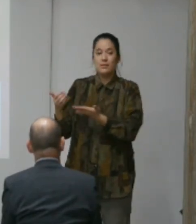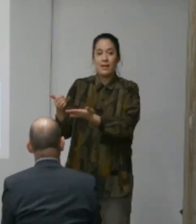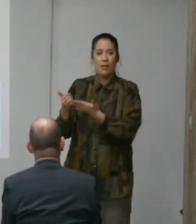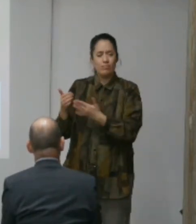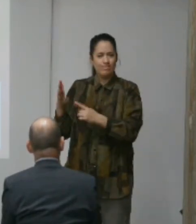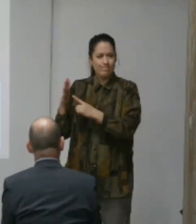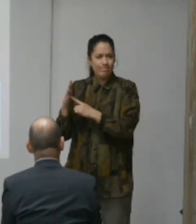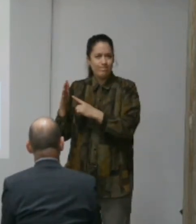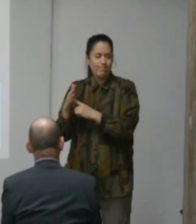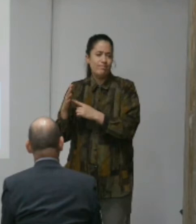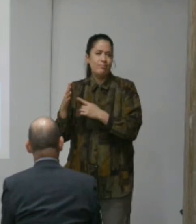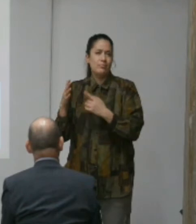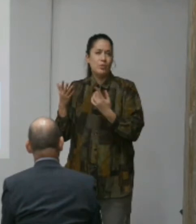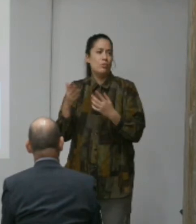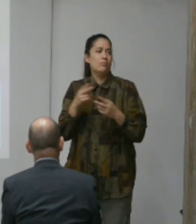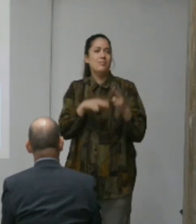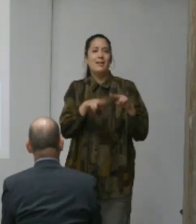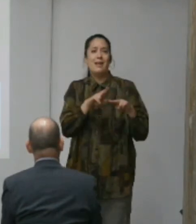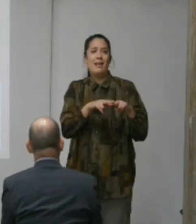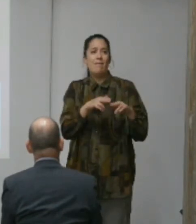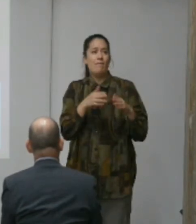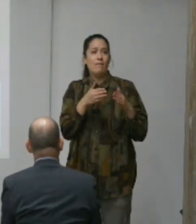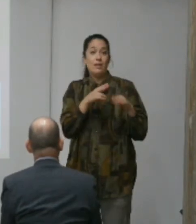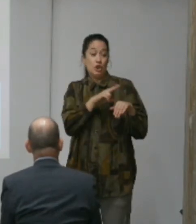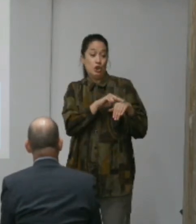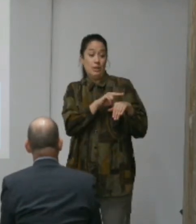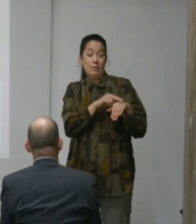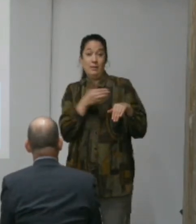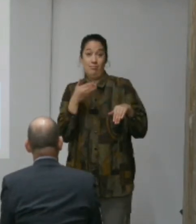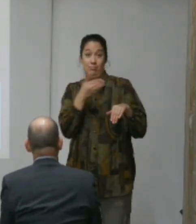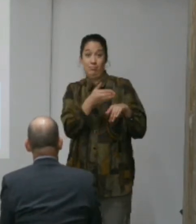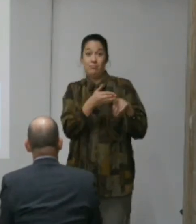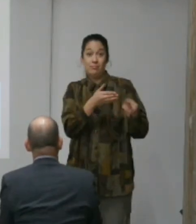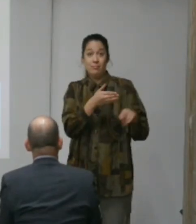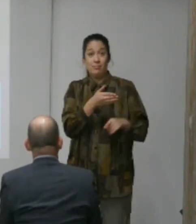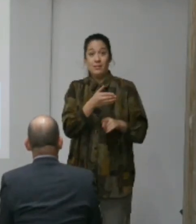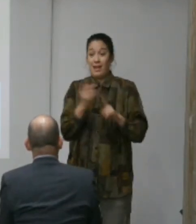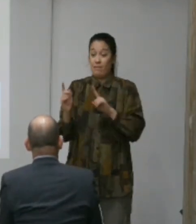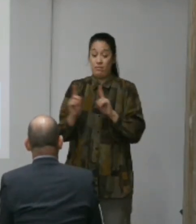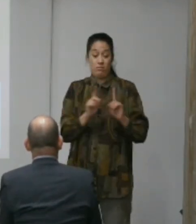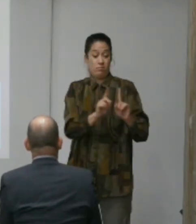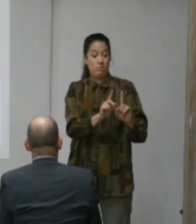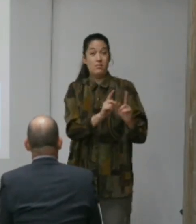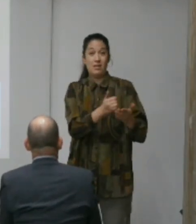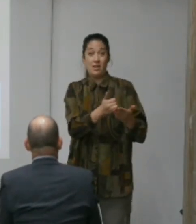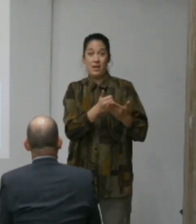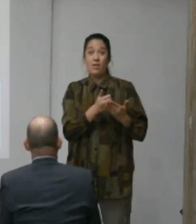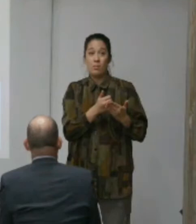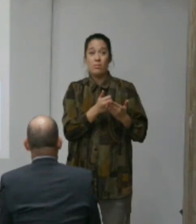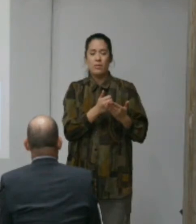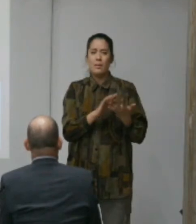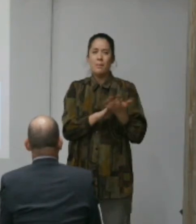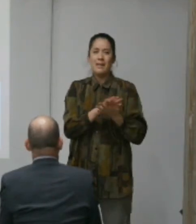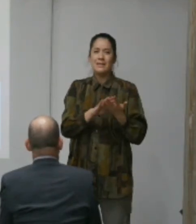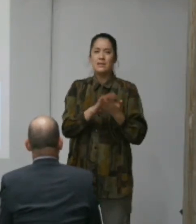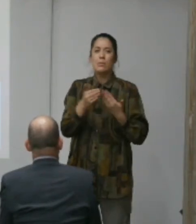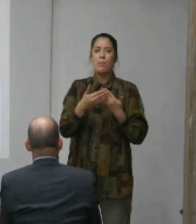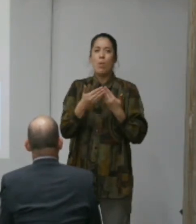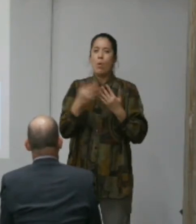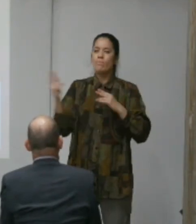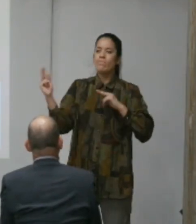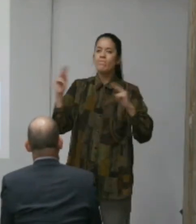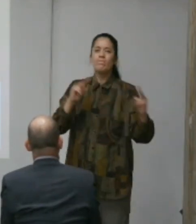GP knows, hey, I'm watching you. Like, everything that you're doing, I can see what's going on. And